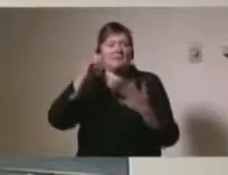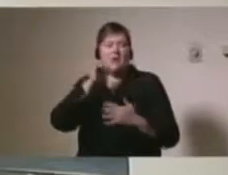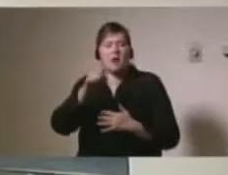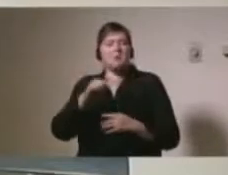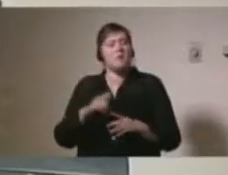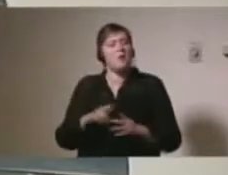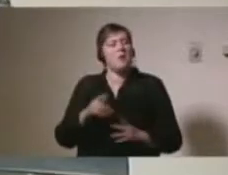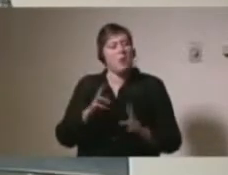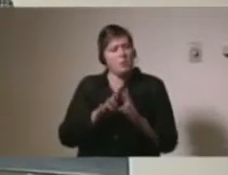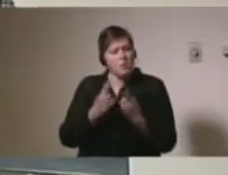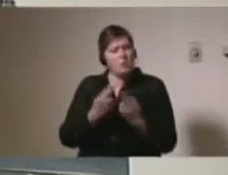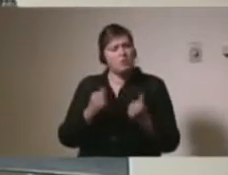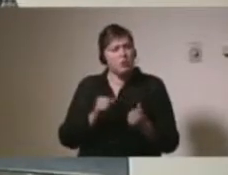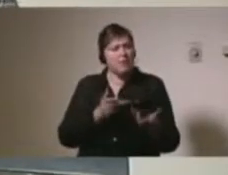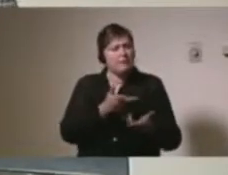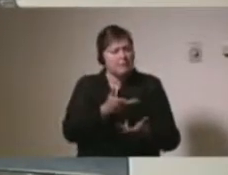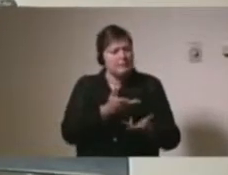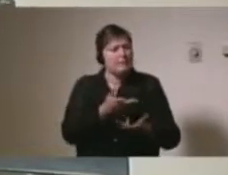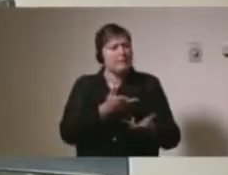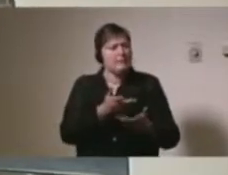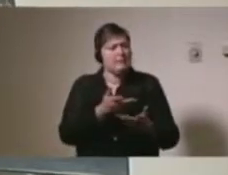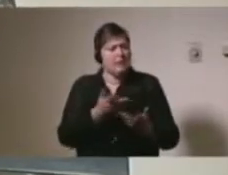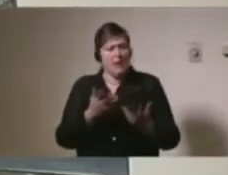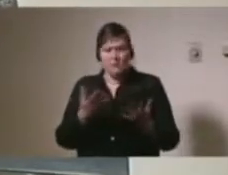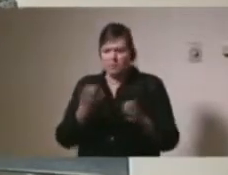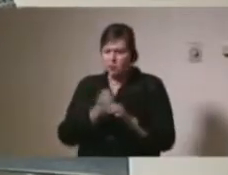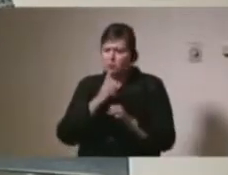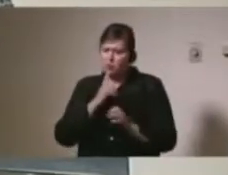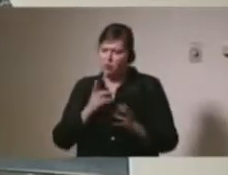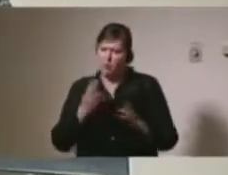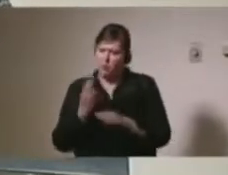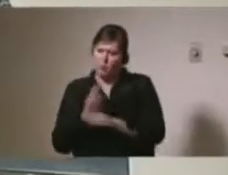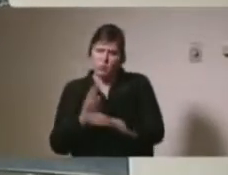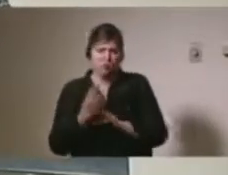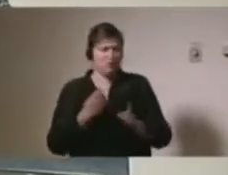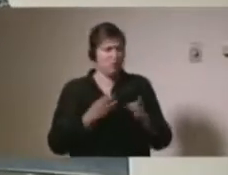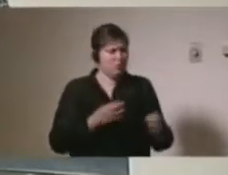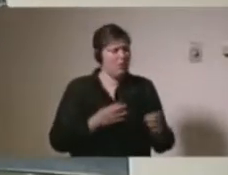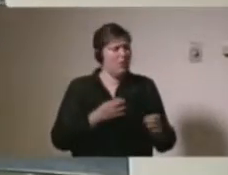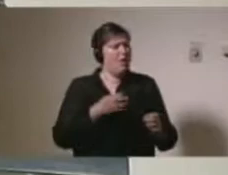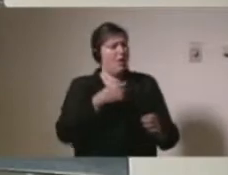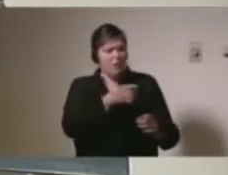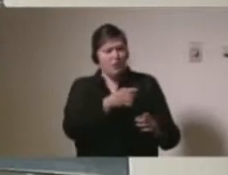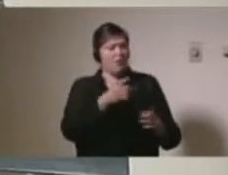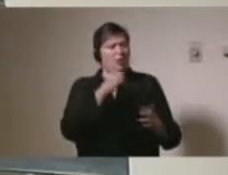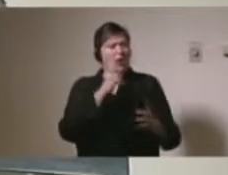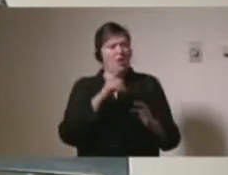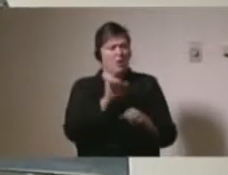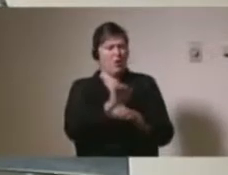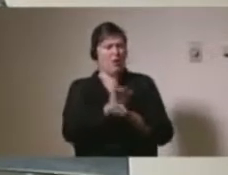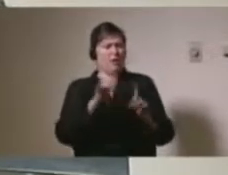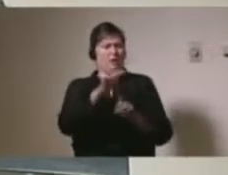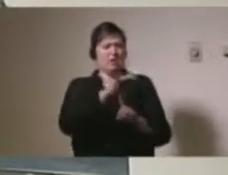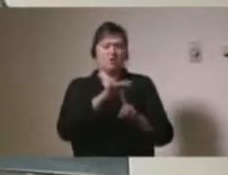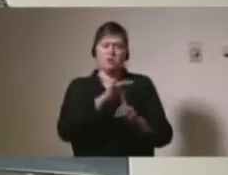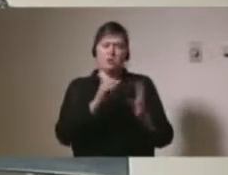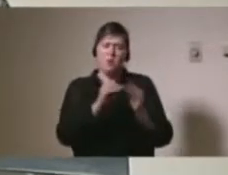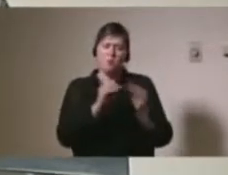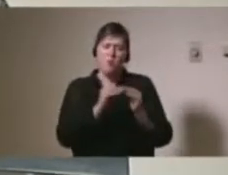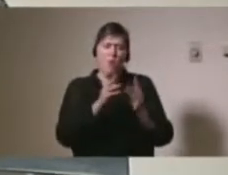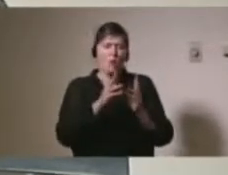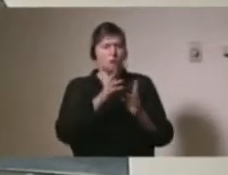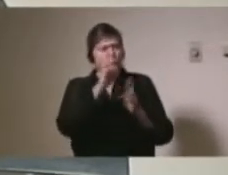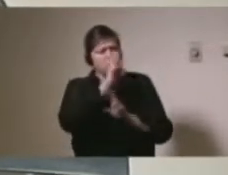human and that the commercial activities become more humane so that people do not receive as